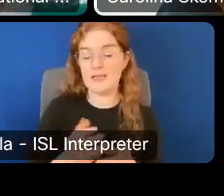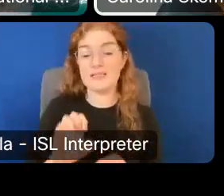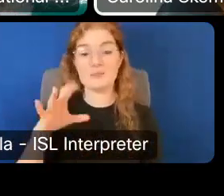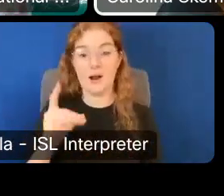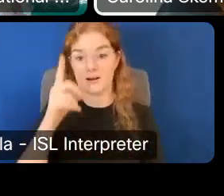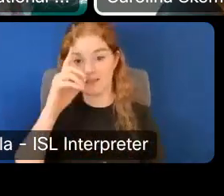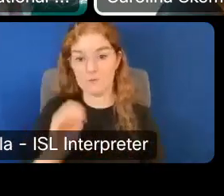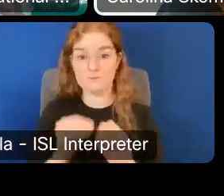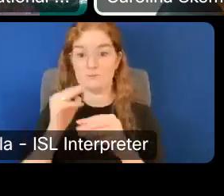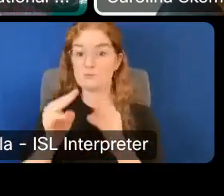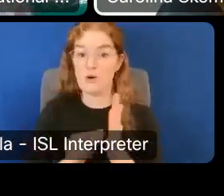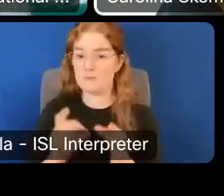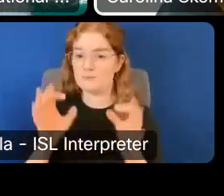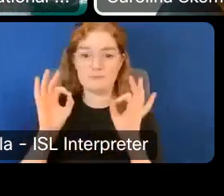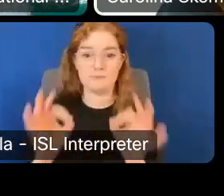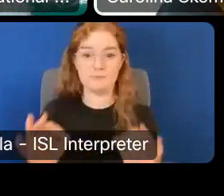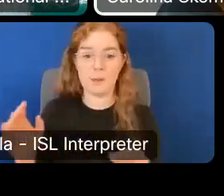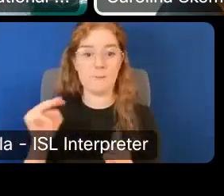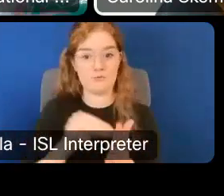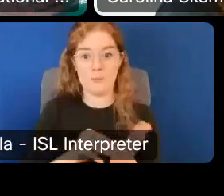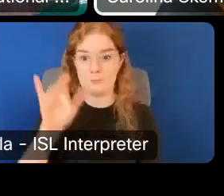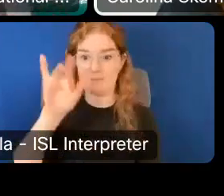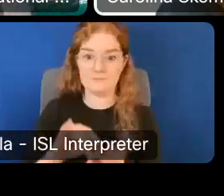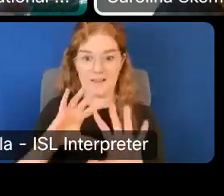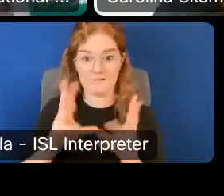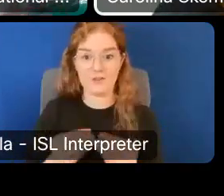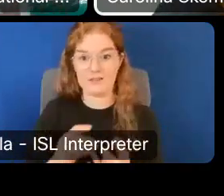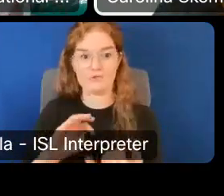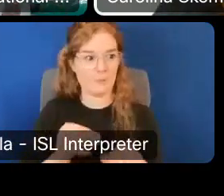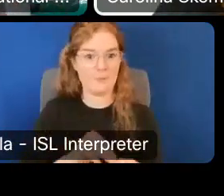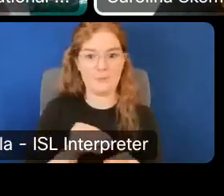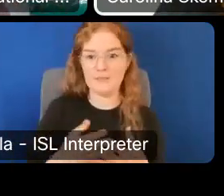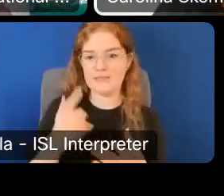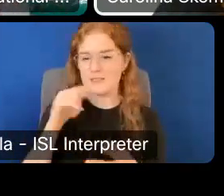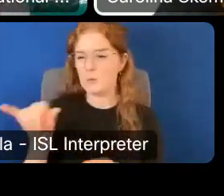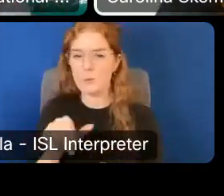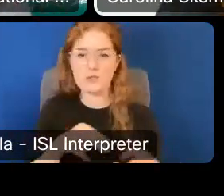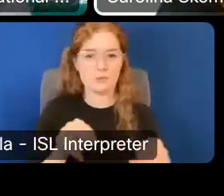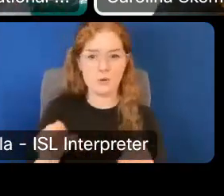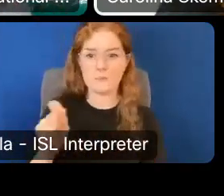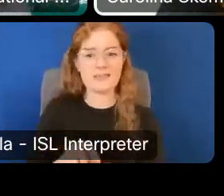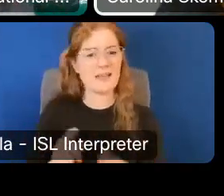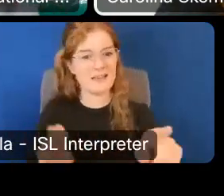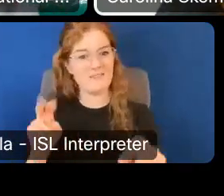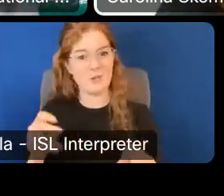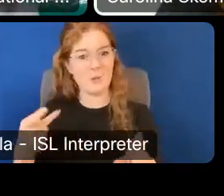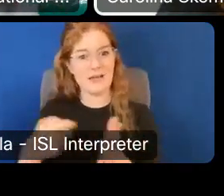Programme is so good at you bringing the problem to the table and triaging kind of what approach might work. Eve, you were going to come in there as